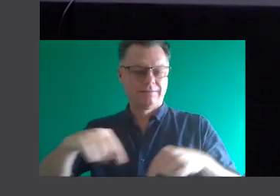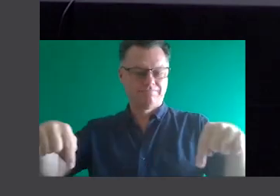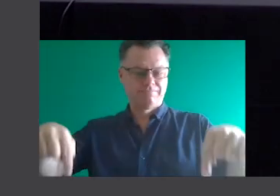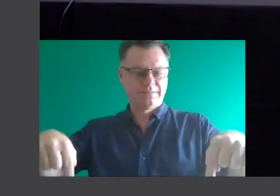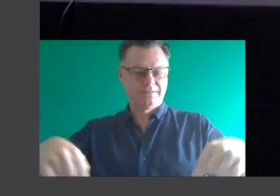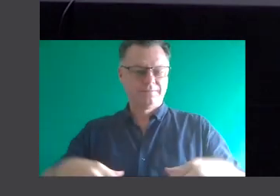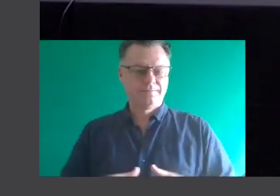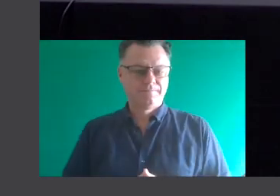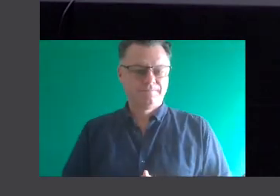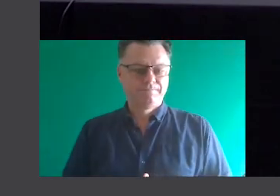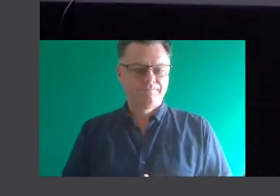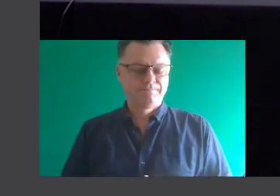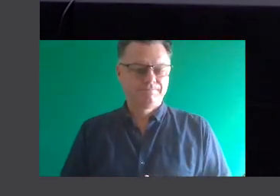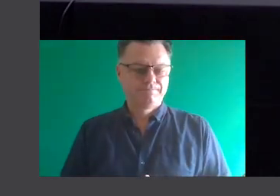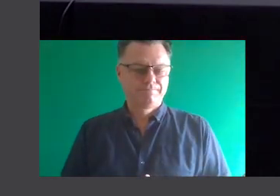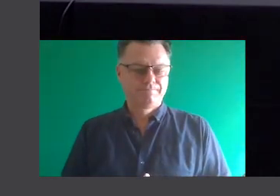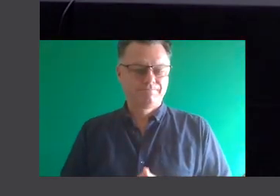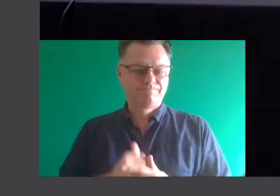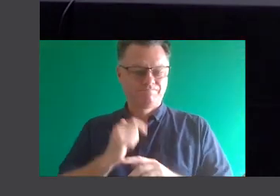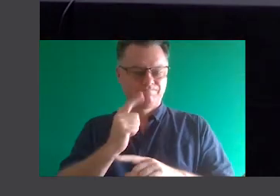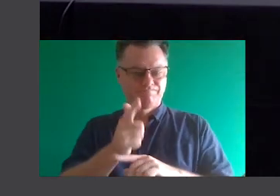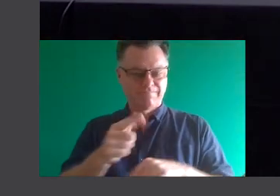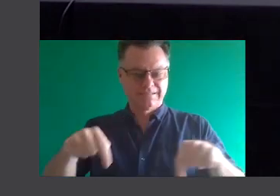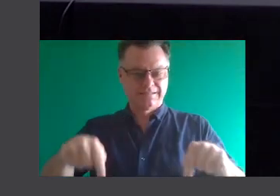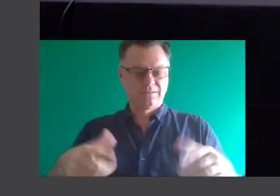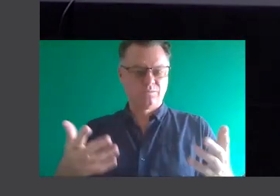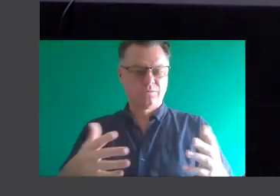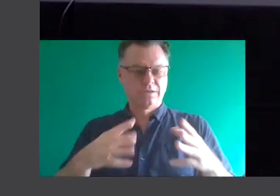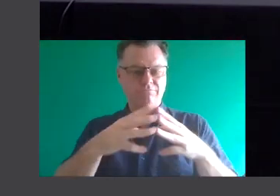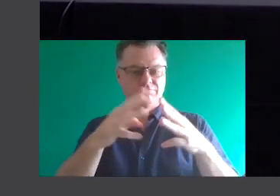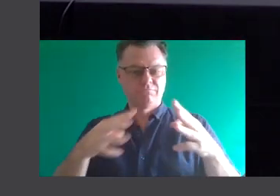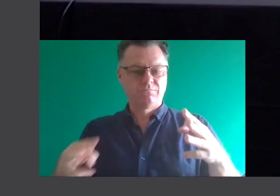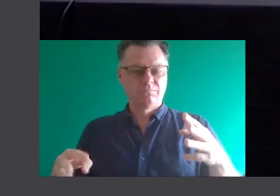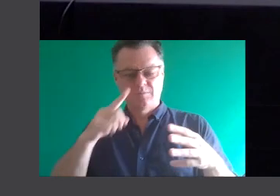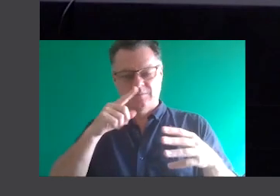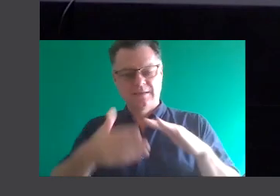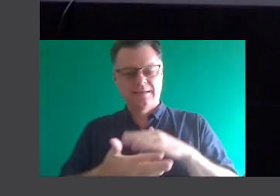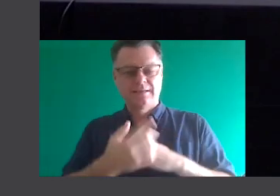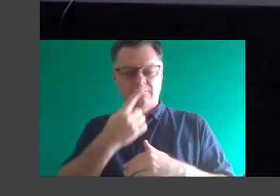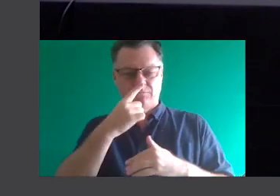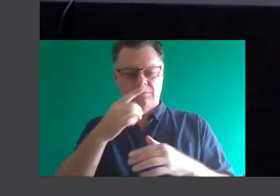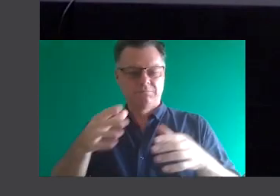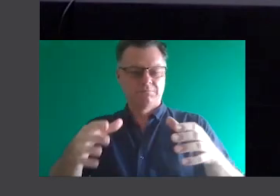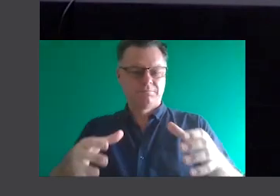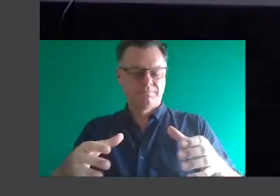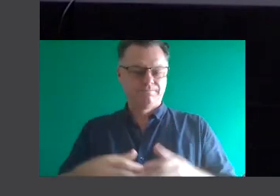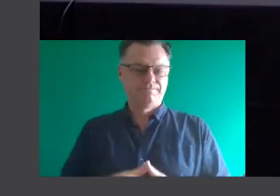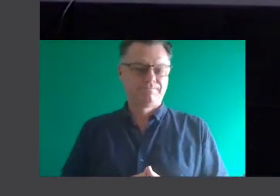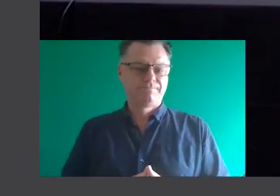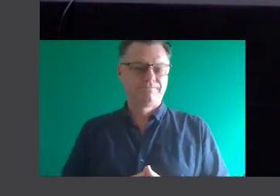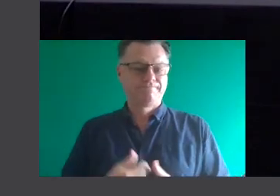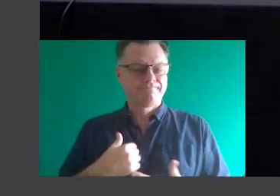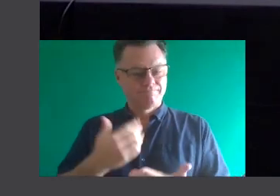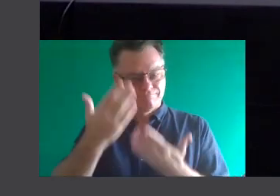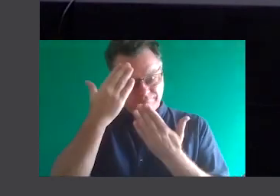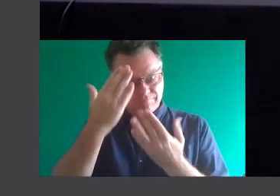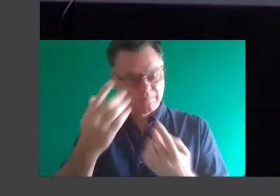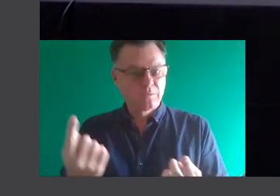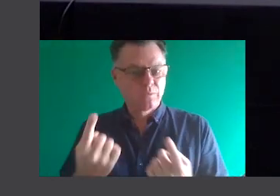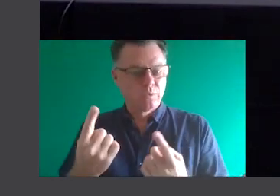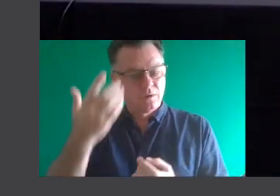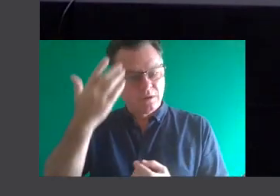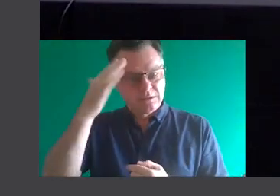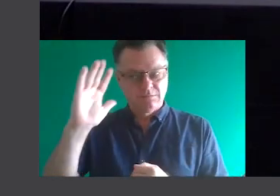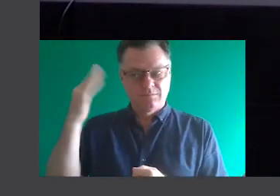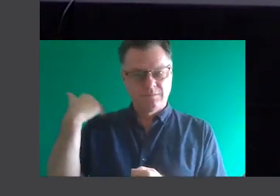the traditional custodians of the land that we are broadcasting from. I'm on the land of the Wurundjeri people of the Kulin